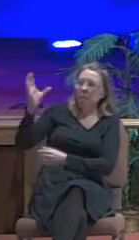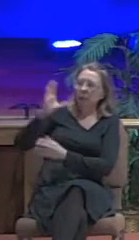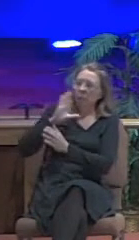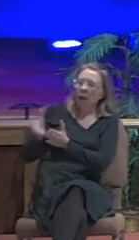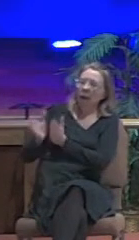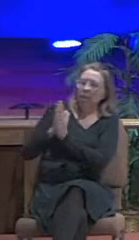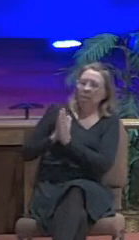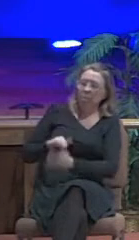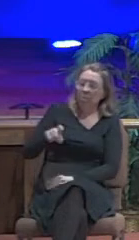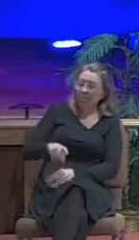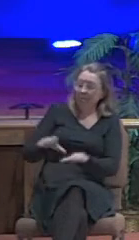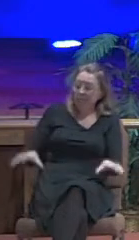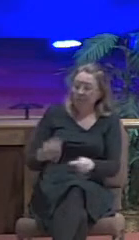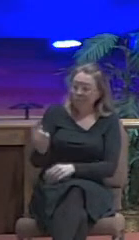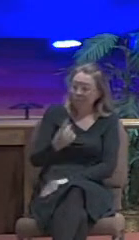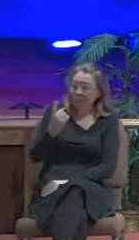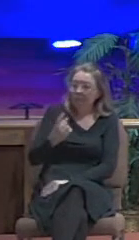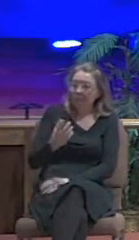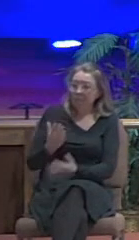Pastors included.